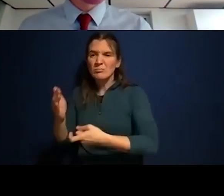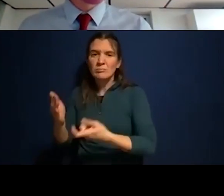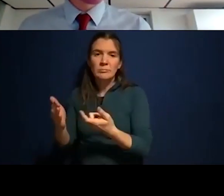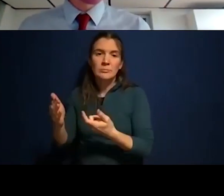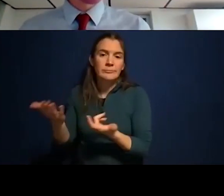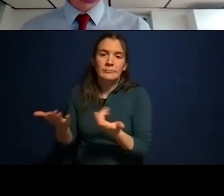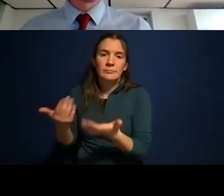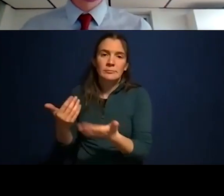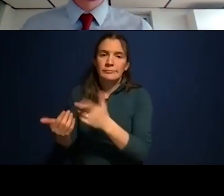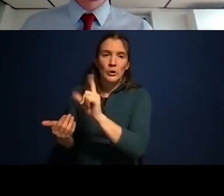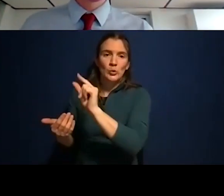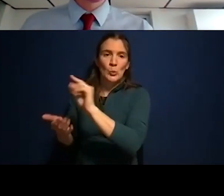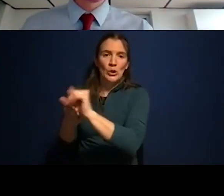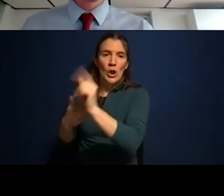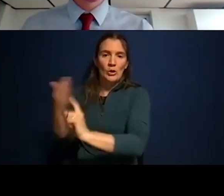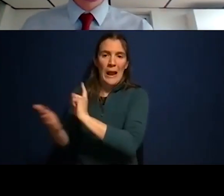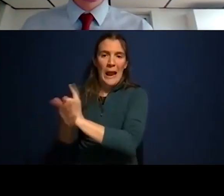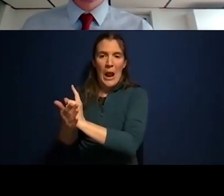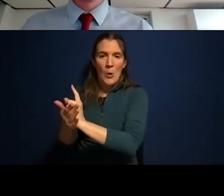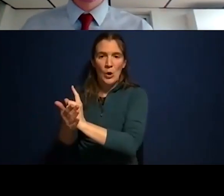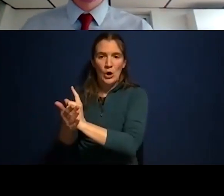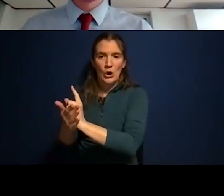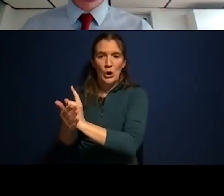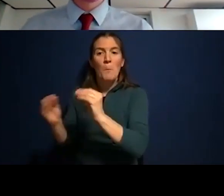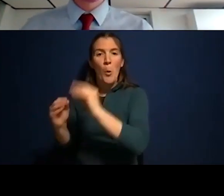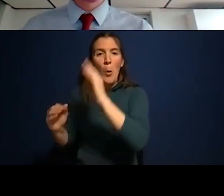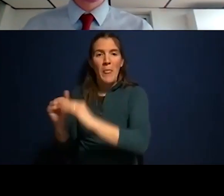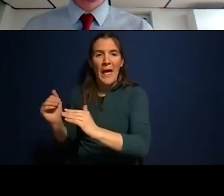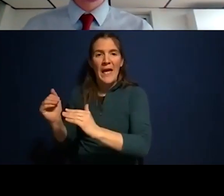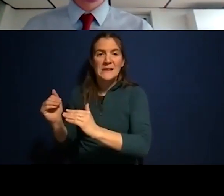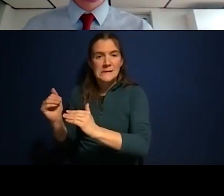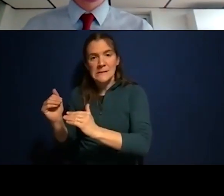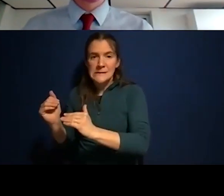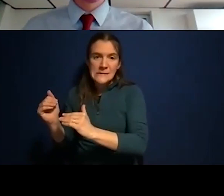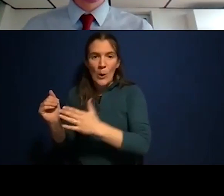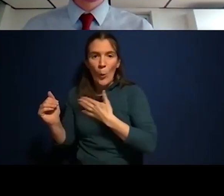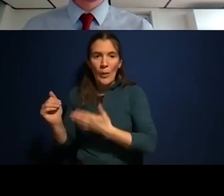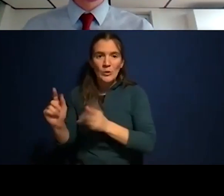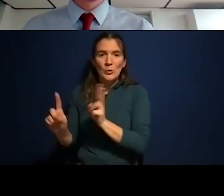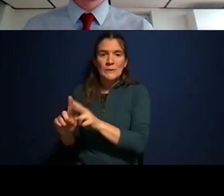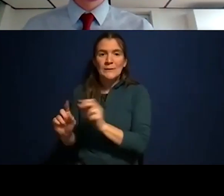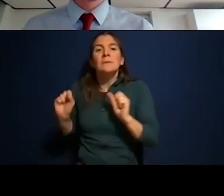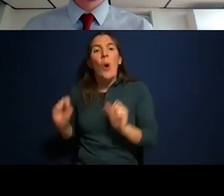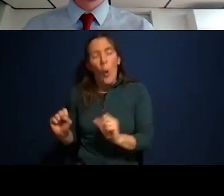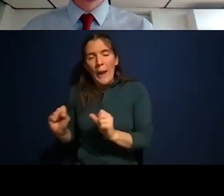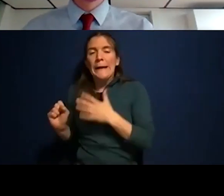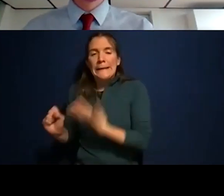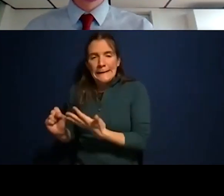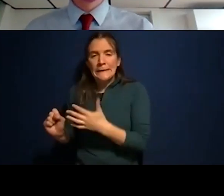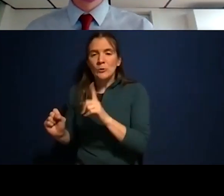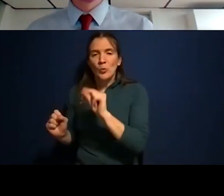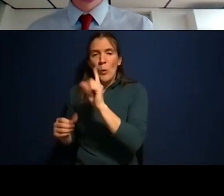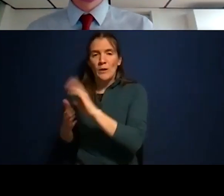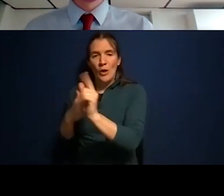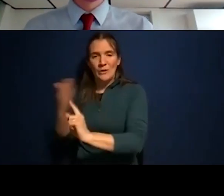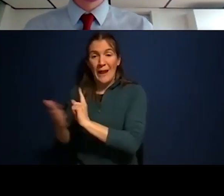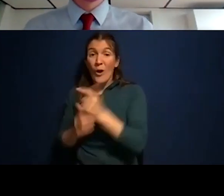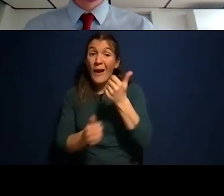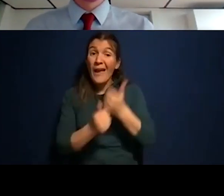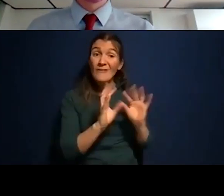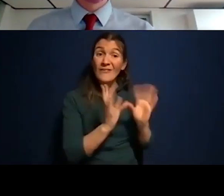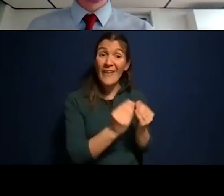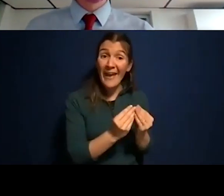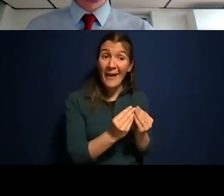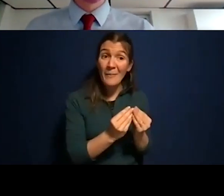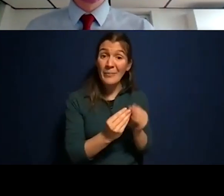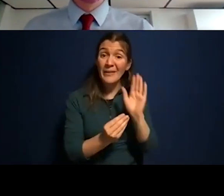know, more per hour than you are willing to, you know, allot for that service. And each family, each